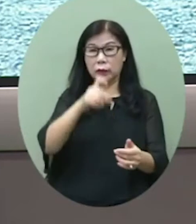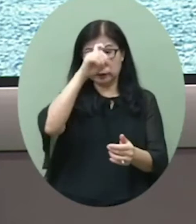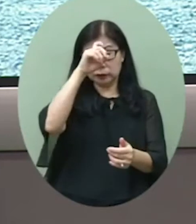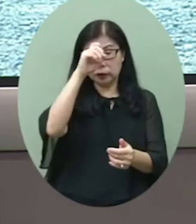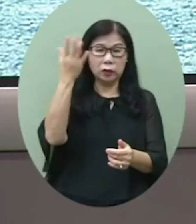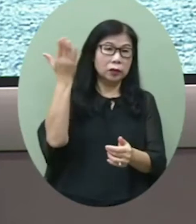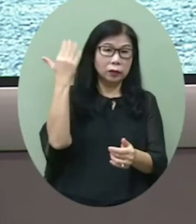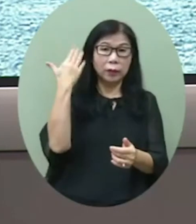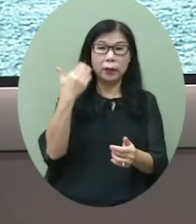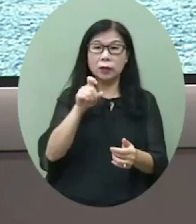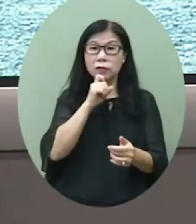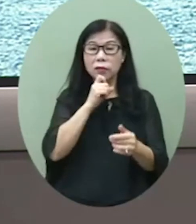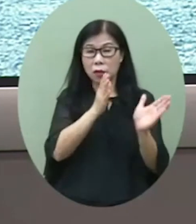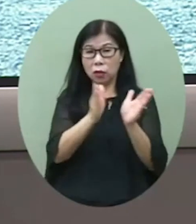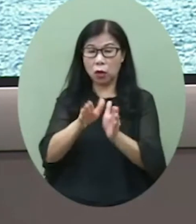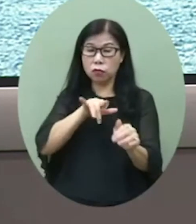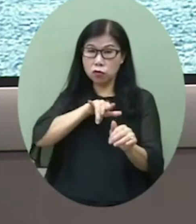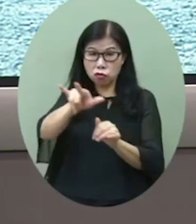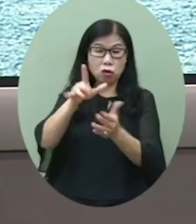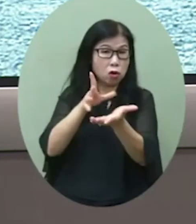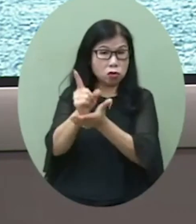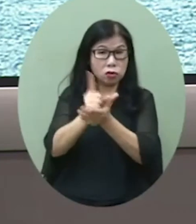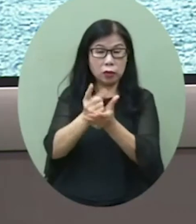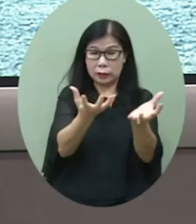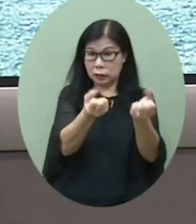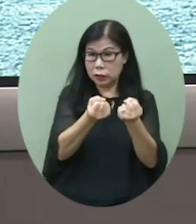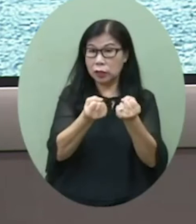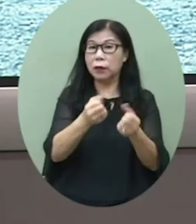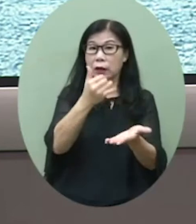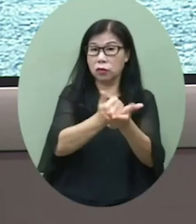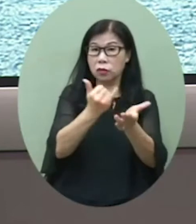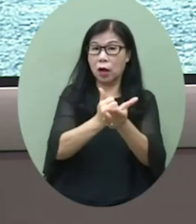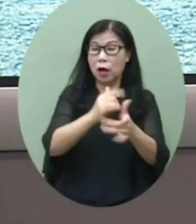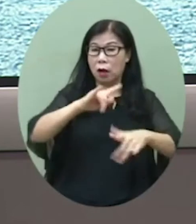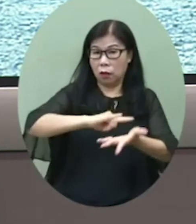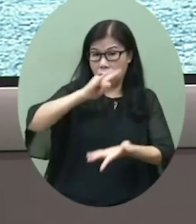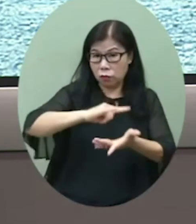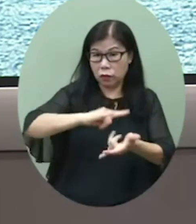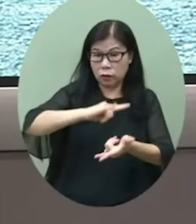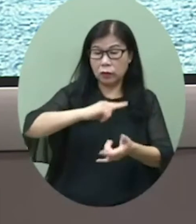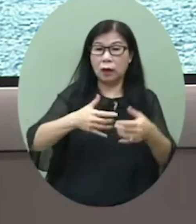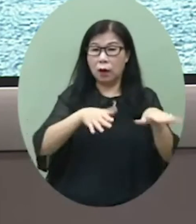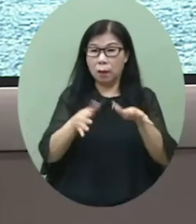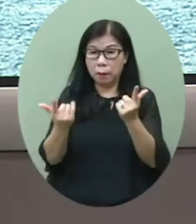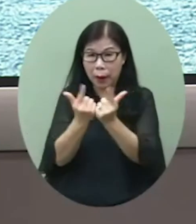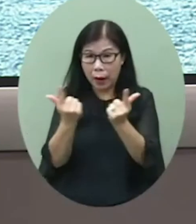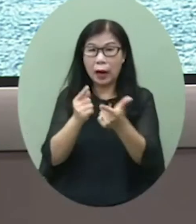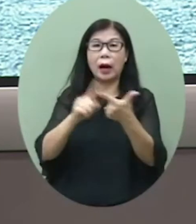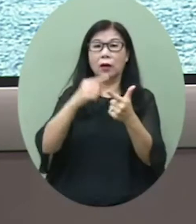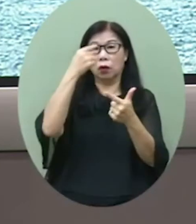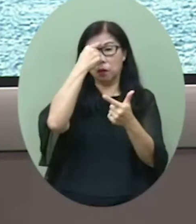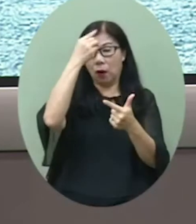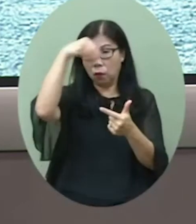their vote because they care about Hong Kong. And then many have been stranded. At the beginning of the epidemic,